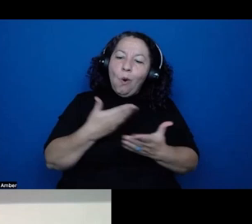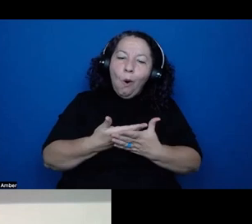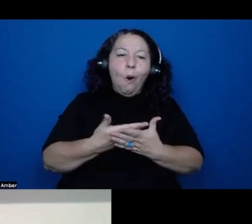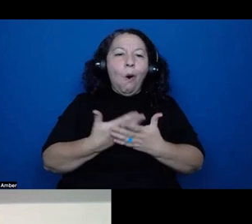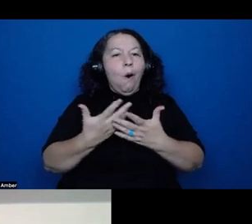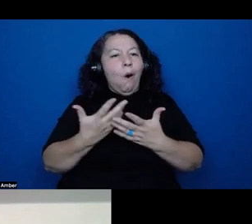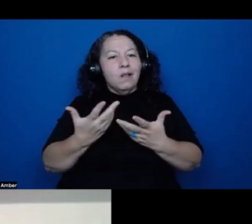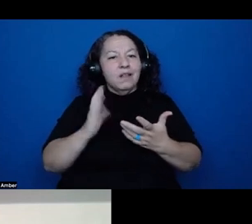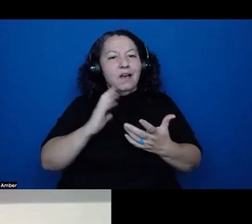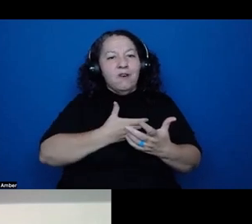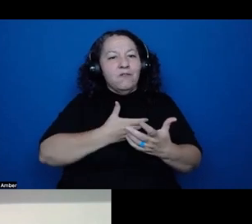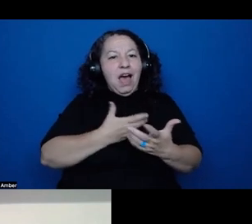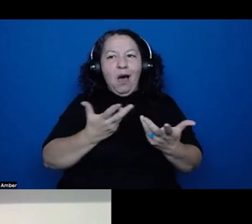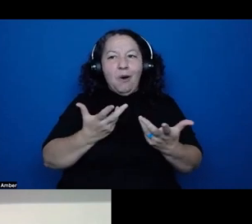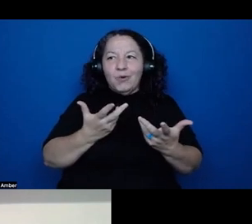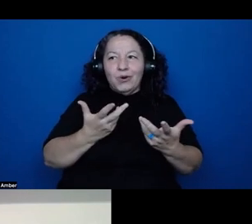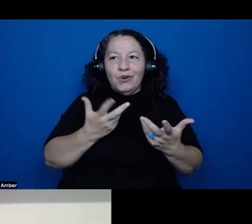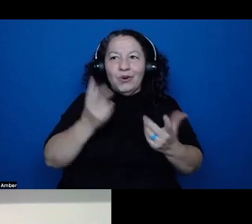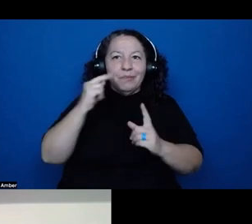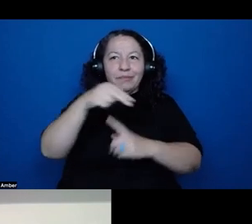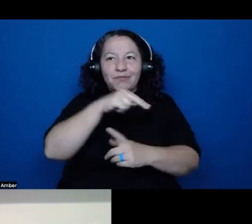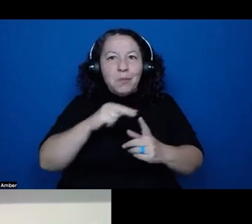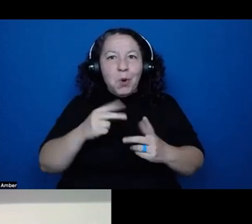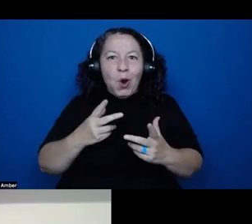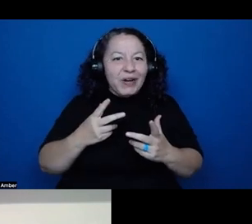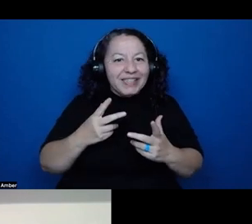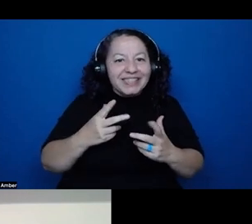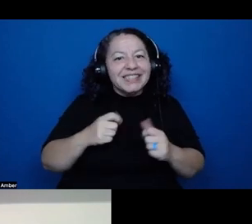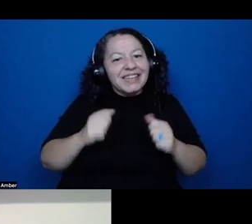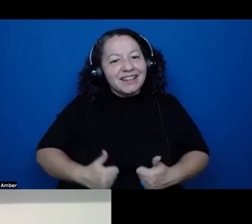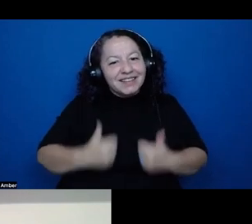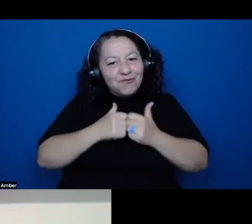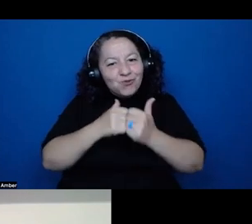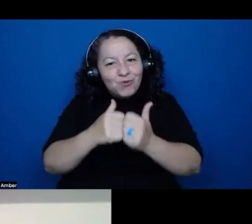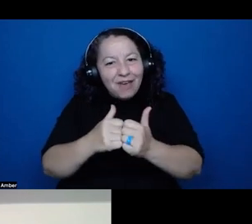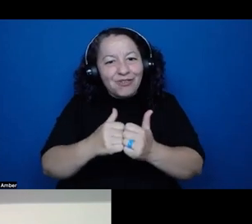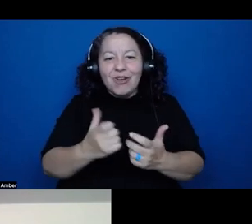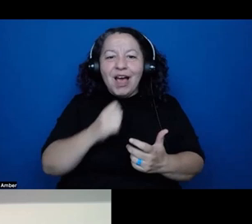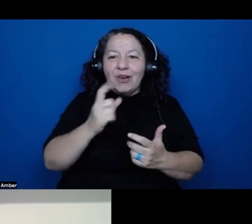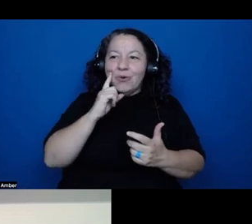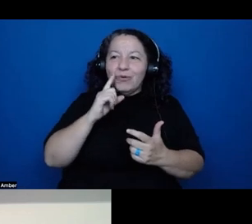together. I don't really think about them as separate frameworks.